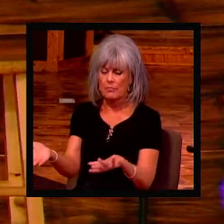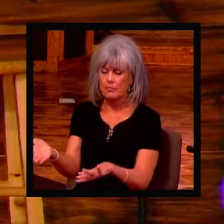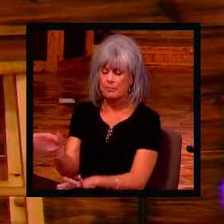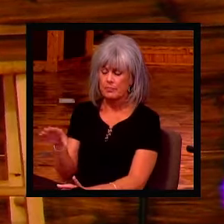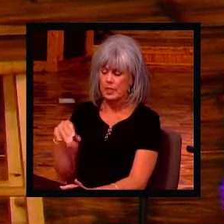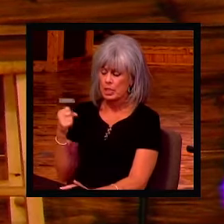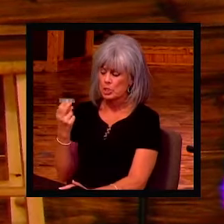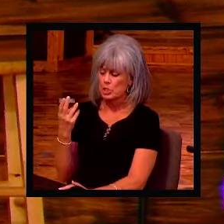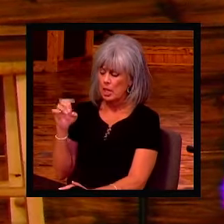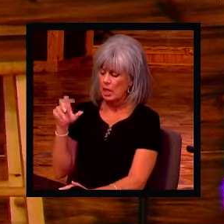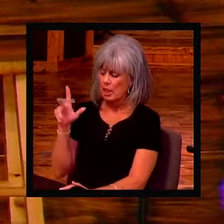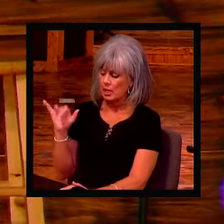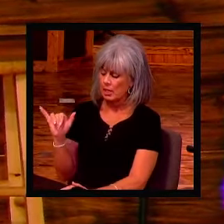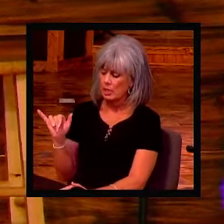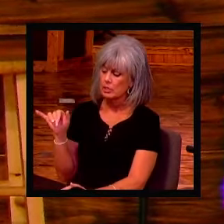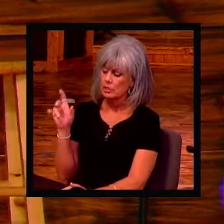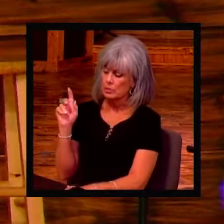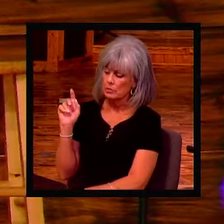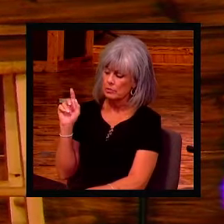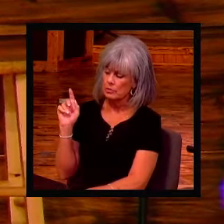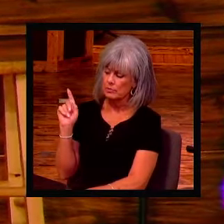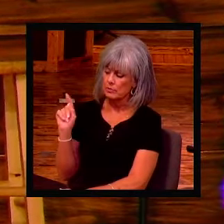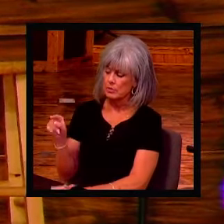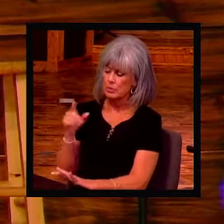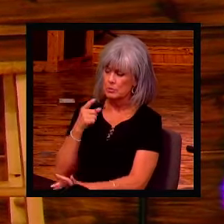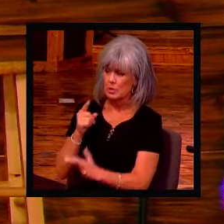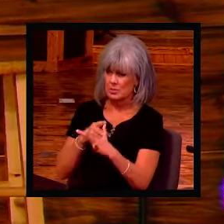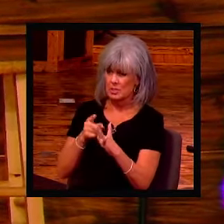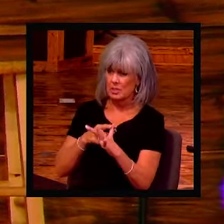one of the first people that had this conversation with me,